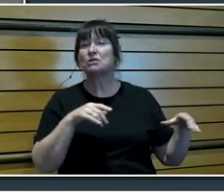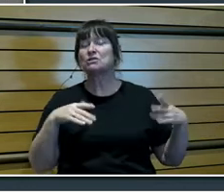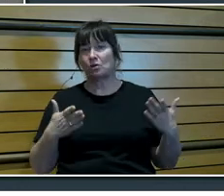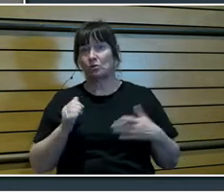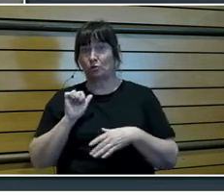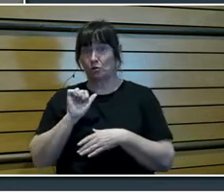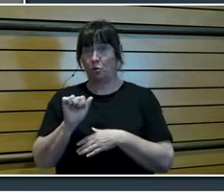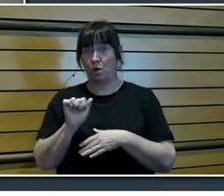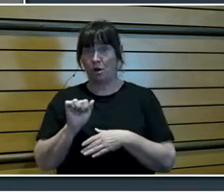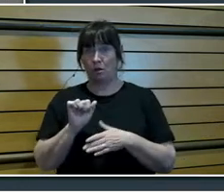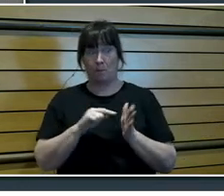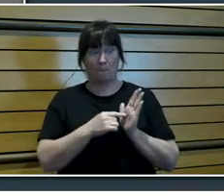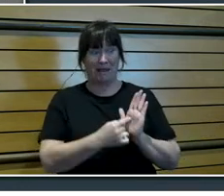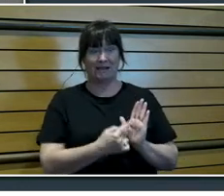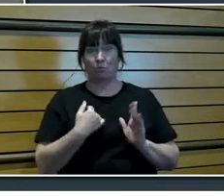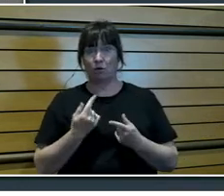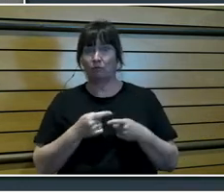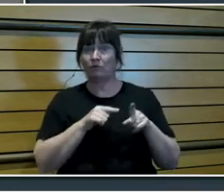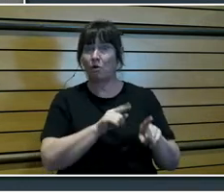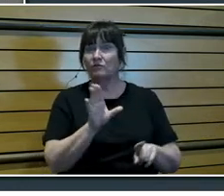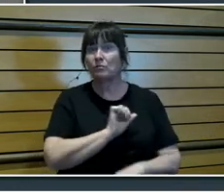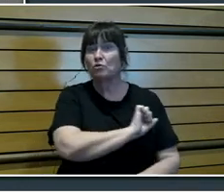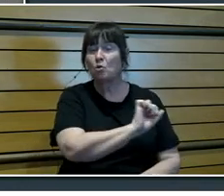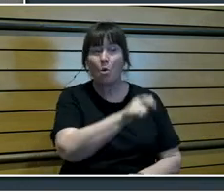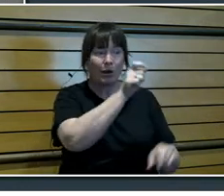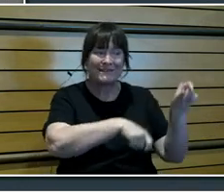your mandate comes from your constituencies where the,